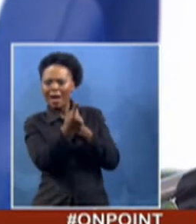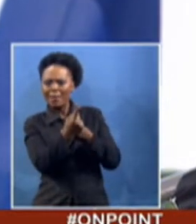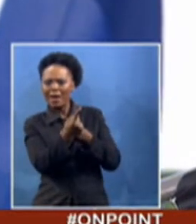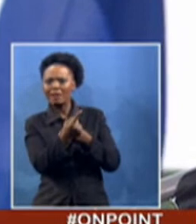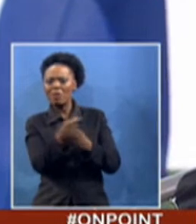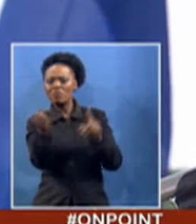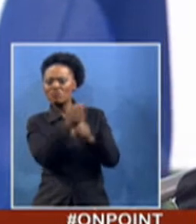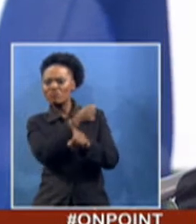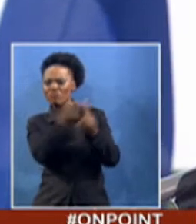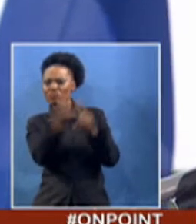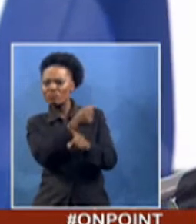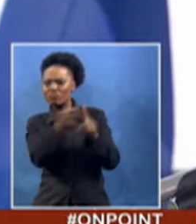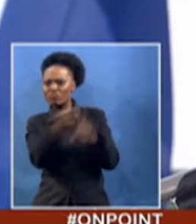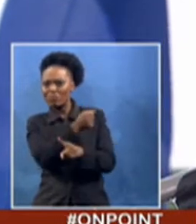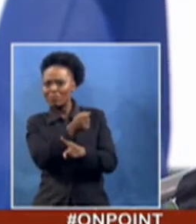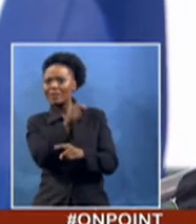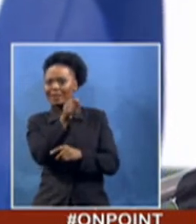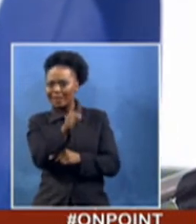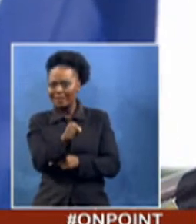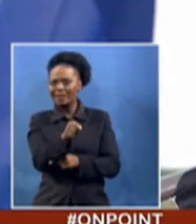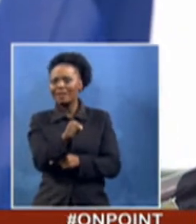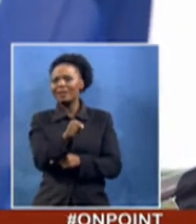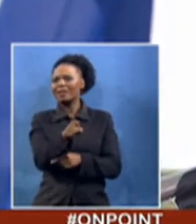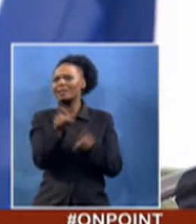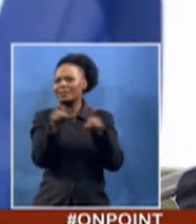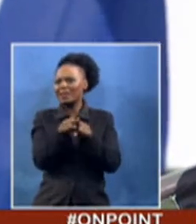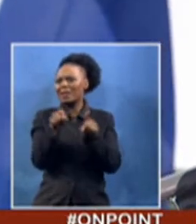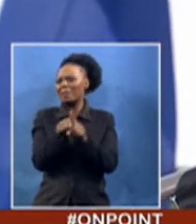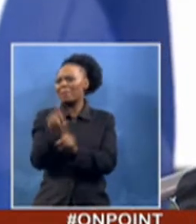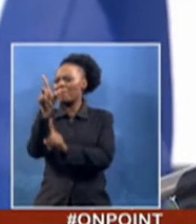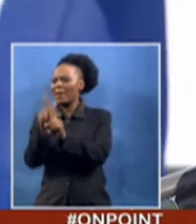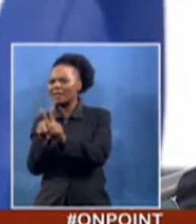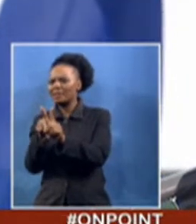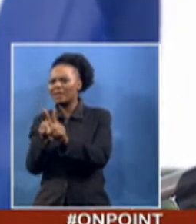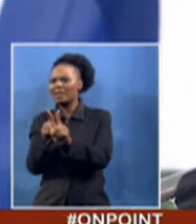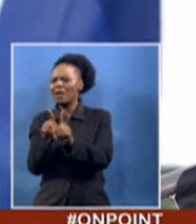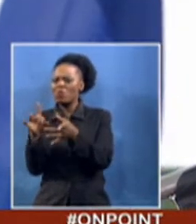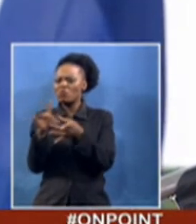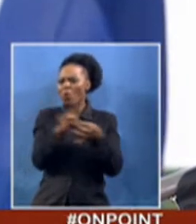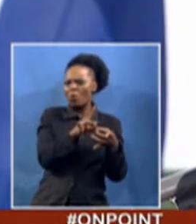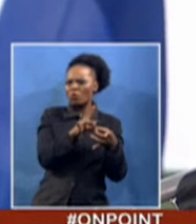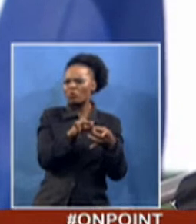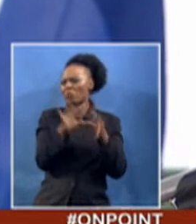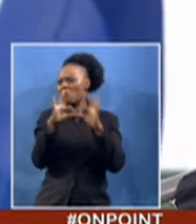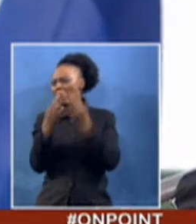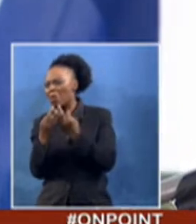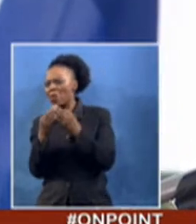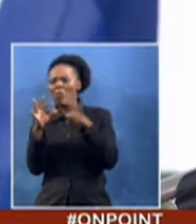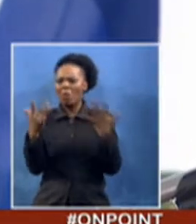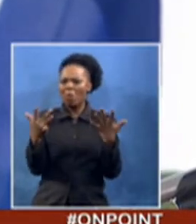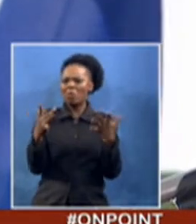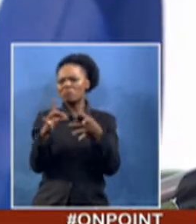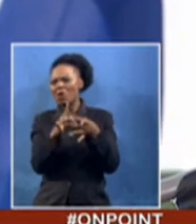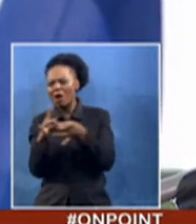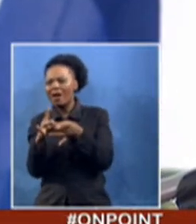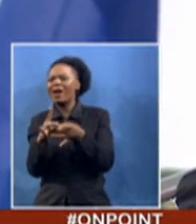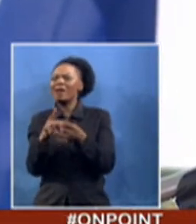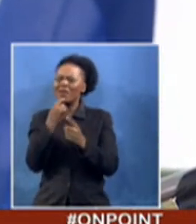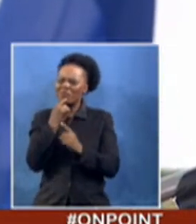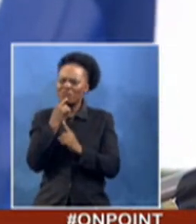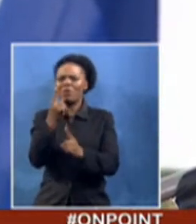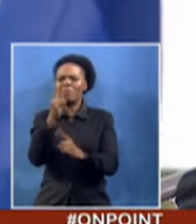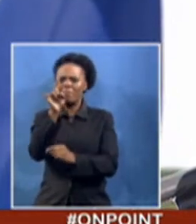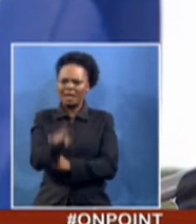violence, even if the perpetrators are close to us. As a